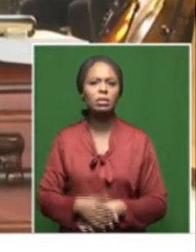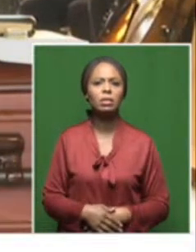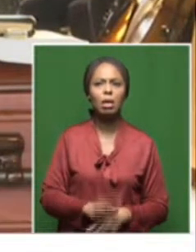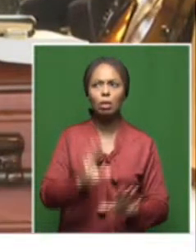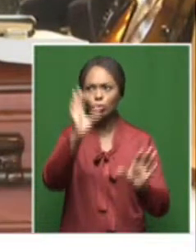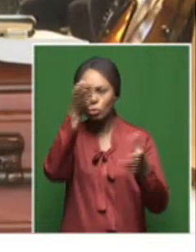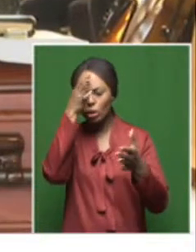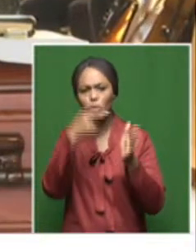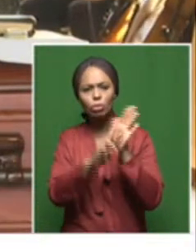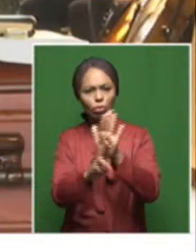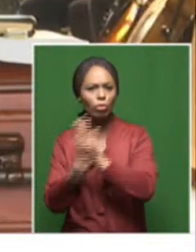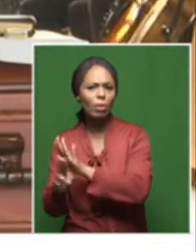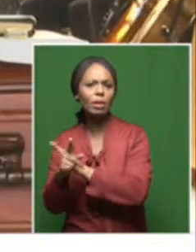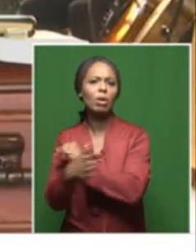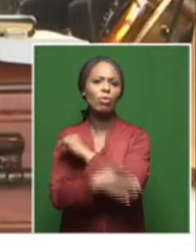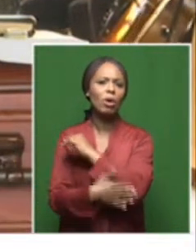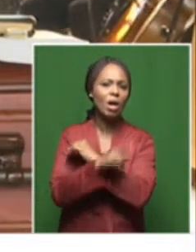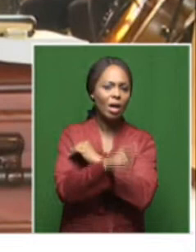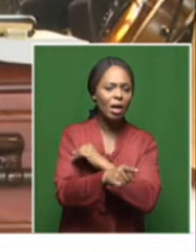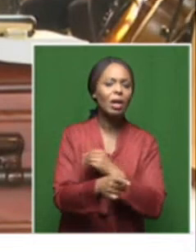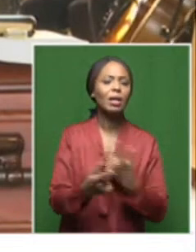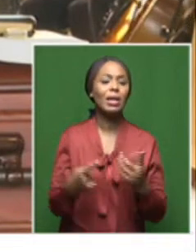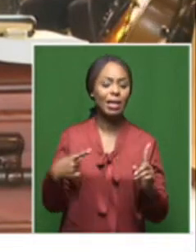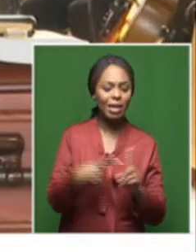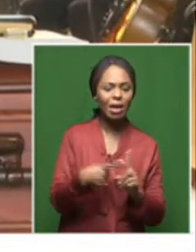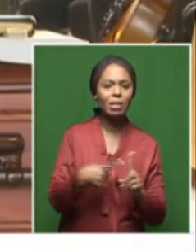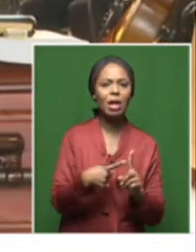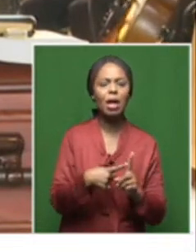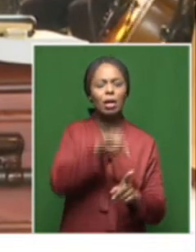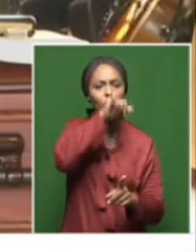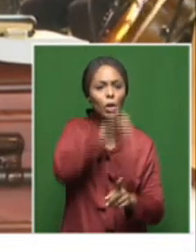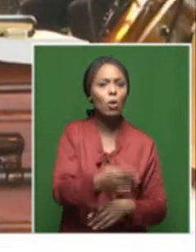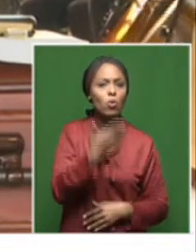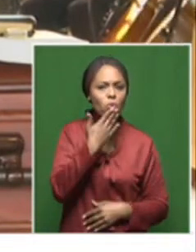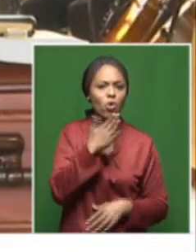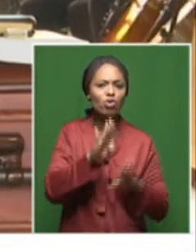more, was that she loved children.